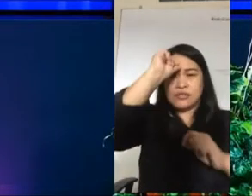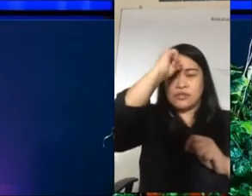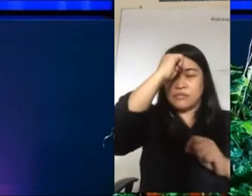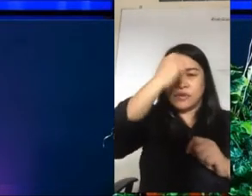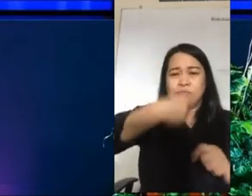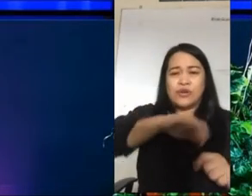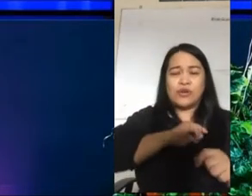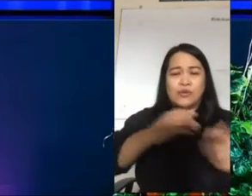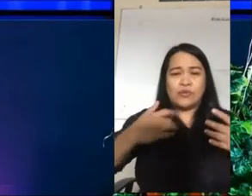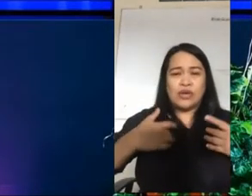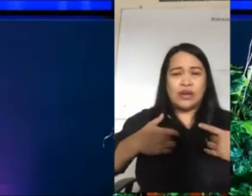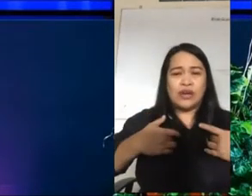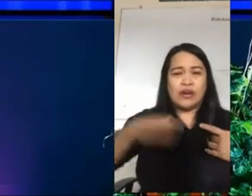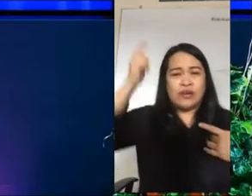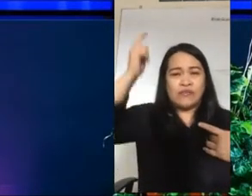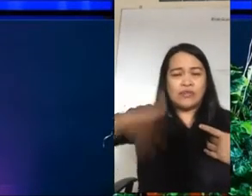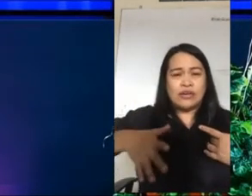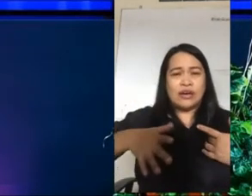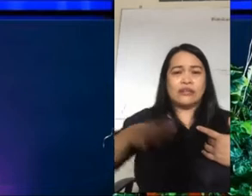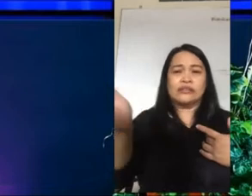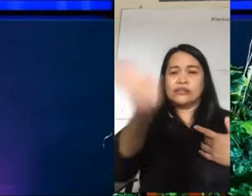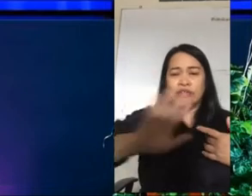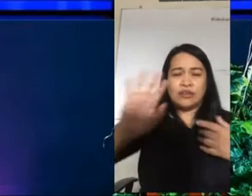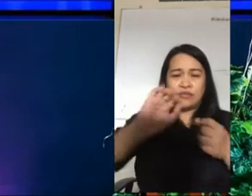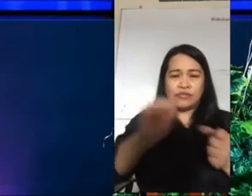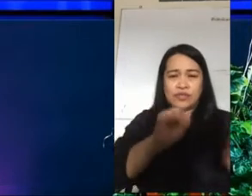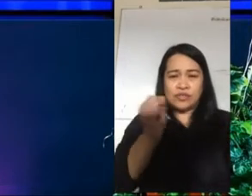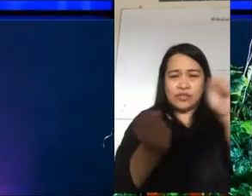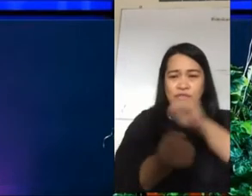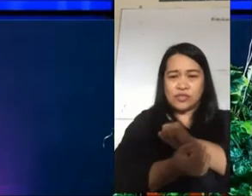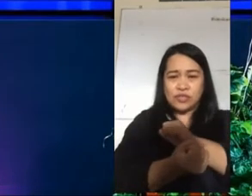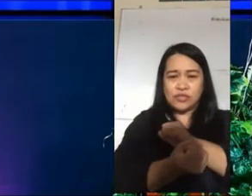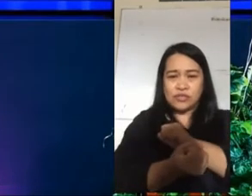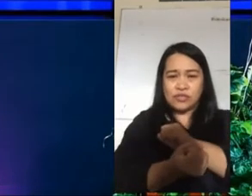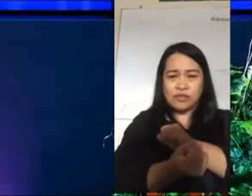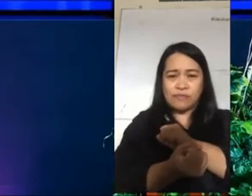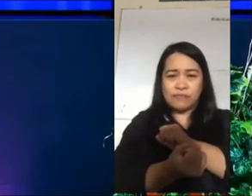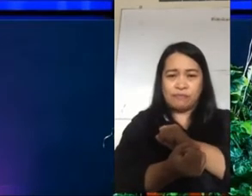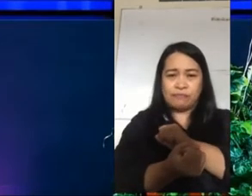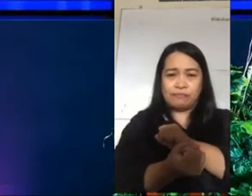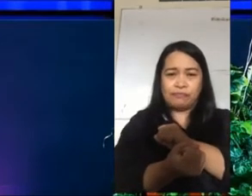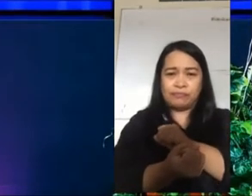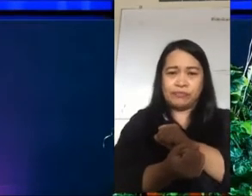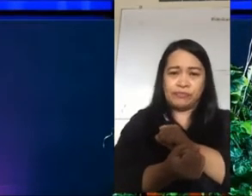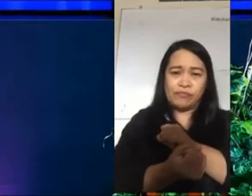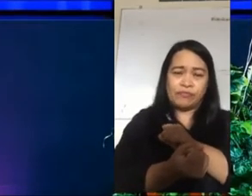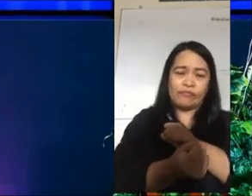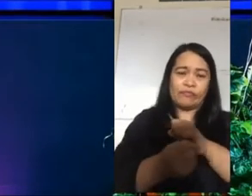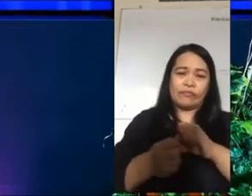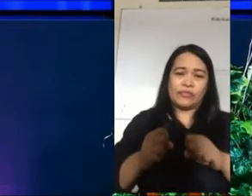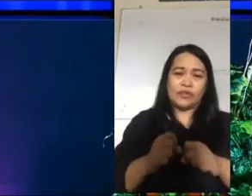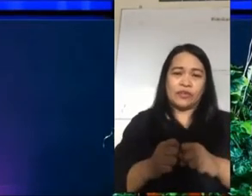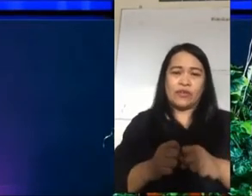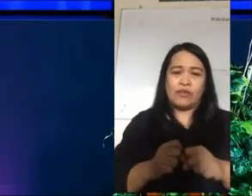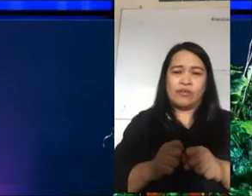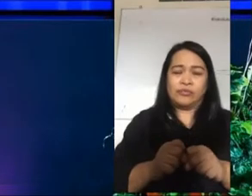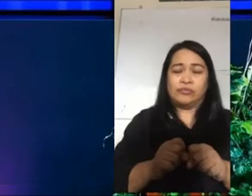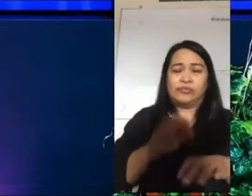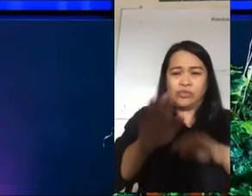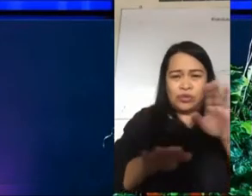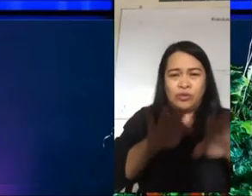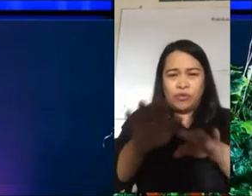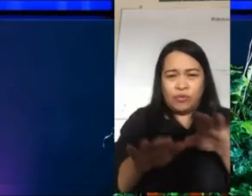nagbabago. As we all encounter major changes in our individual lives, and the world around us continues to change,